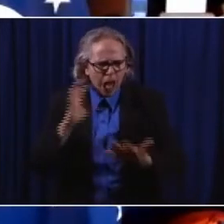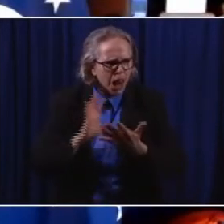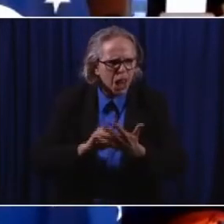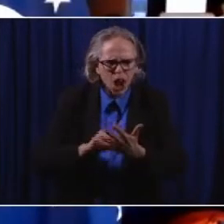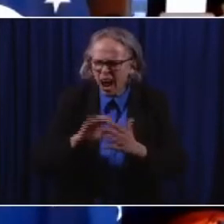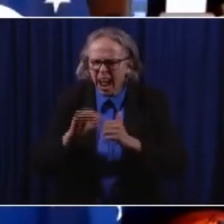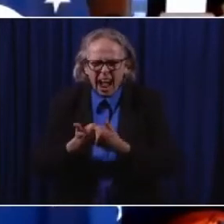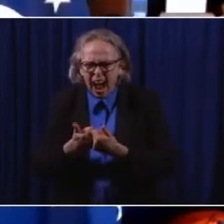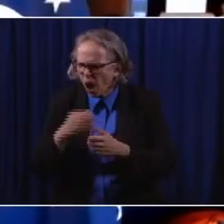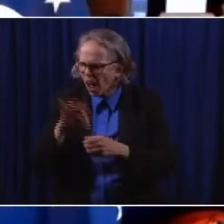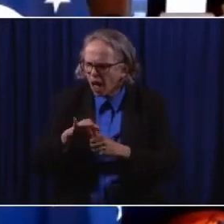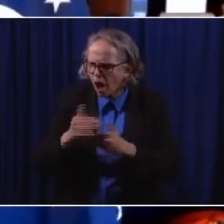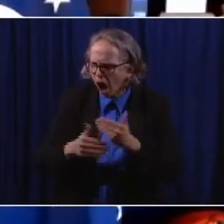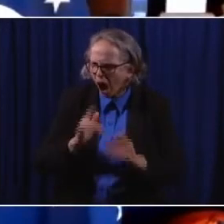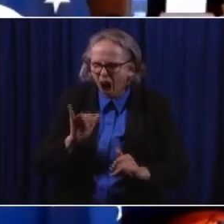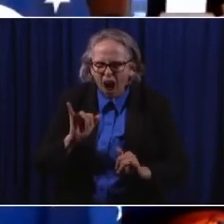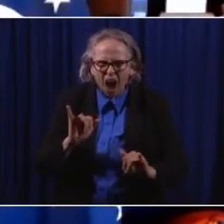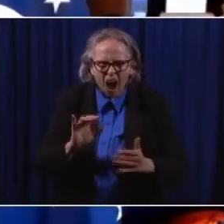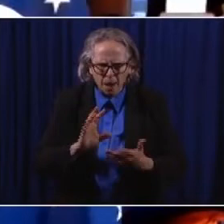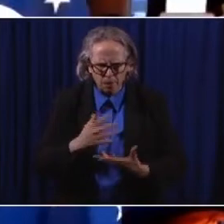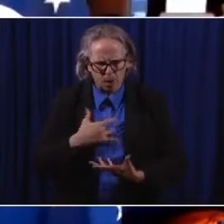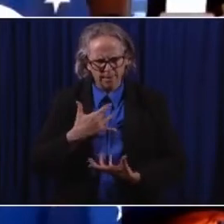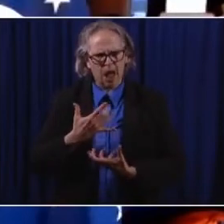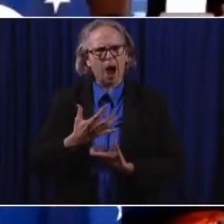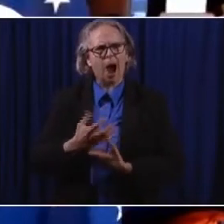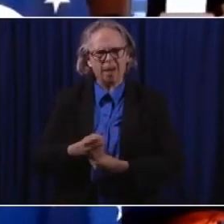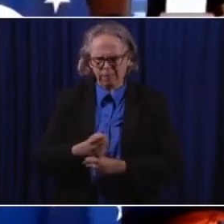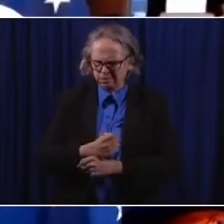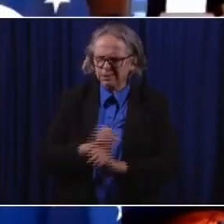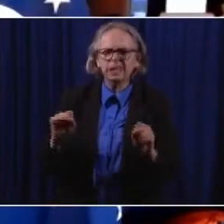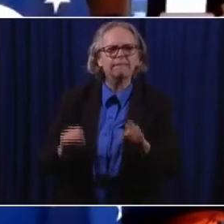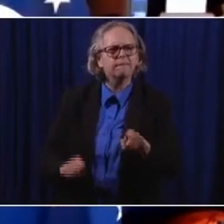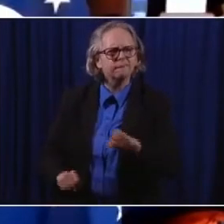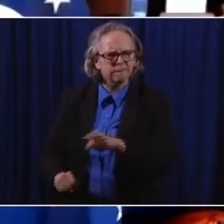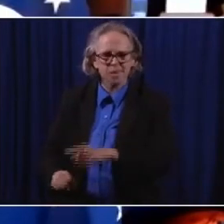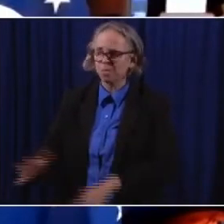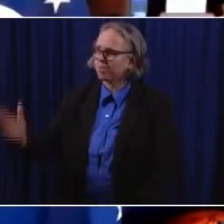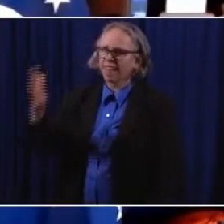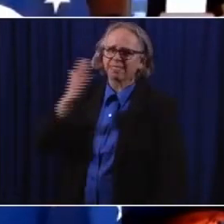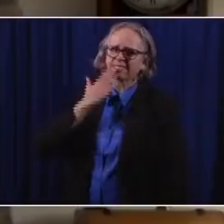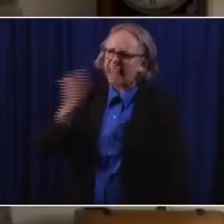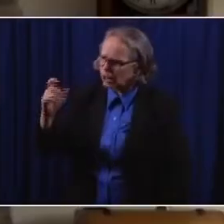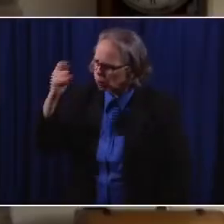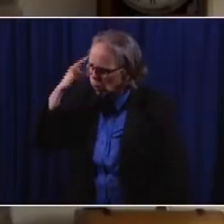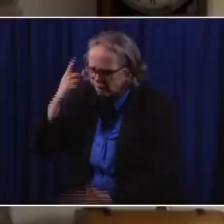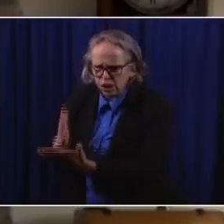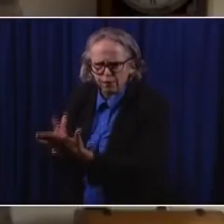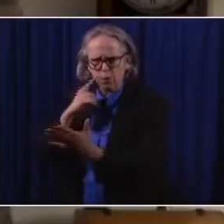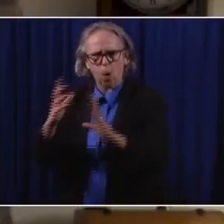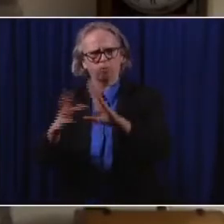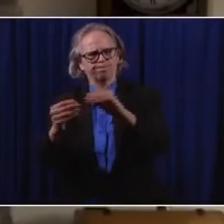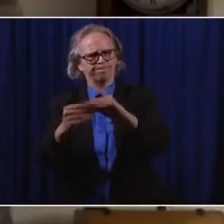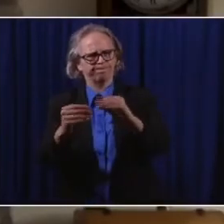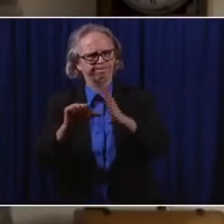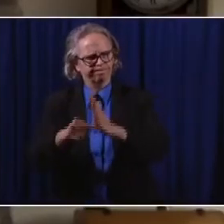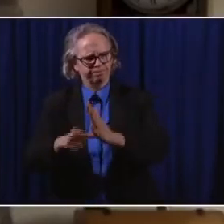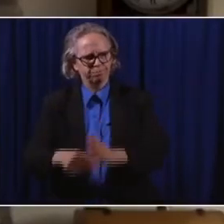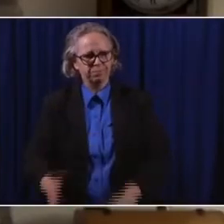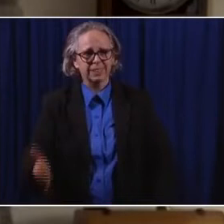build confidence in the system we have in our state. Governor, thank you very much, and back to you. Lieutenant Governor, thank you very